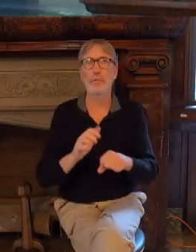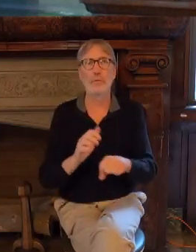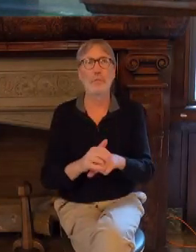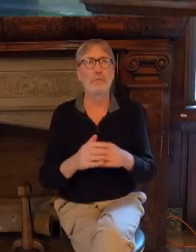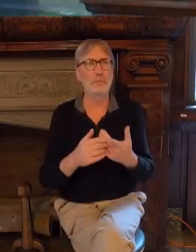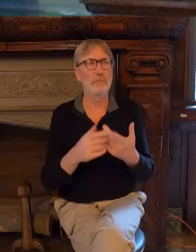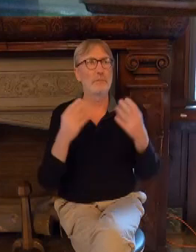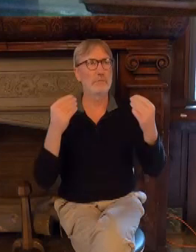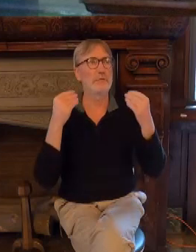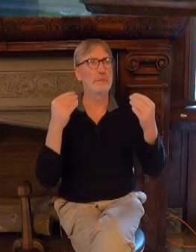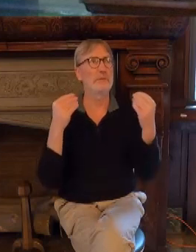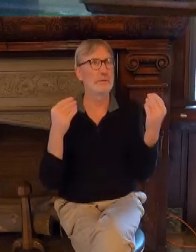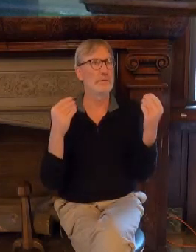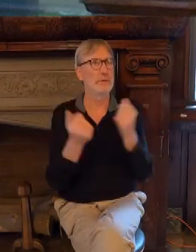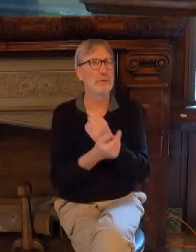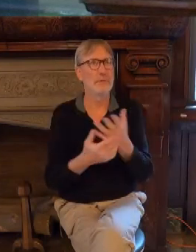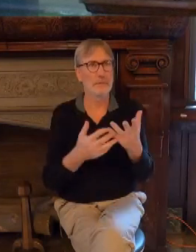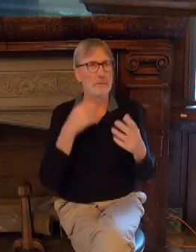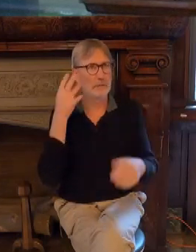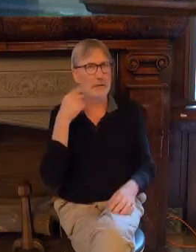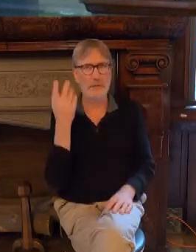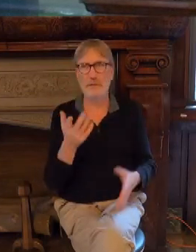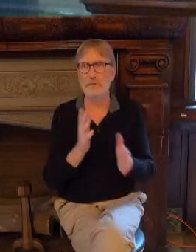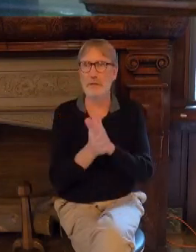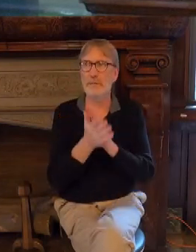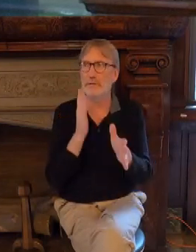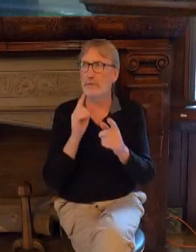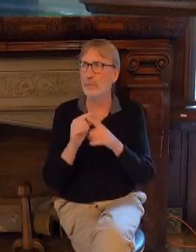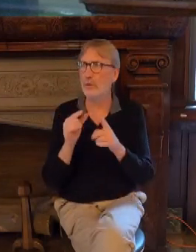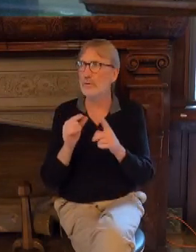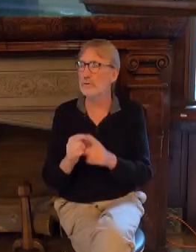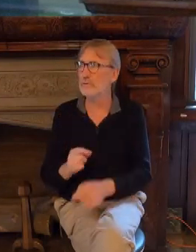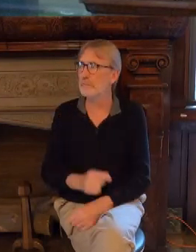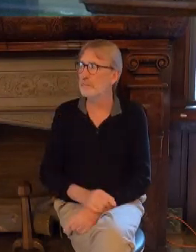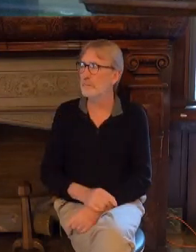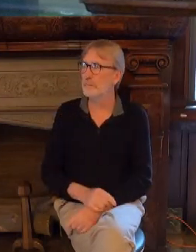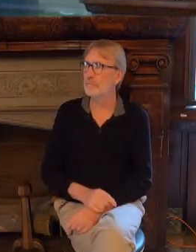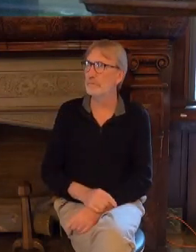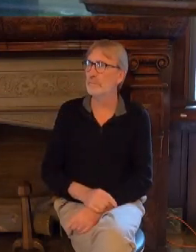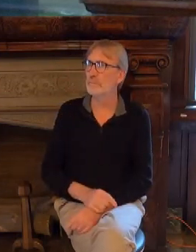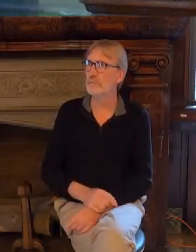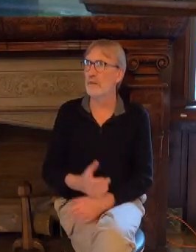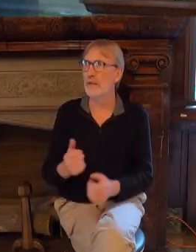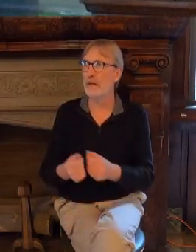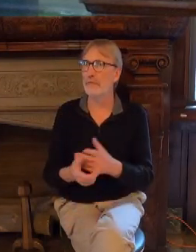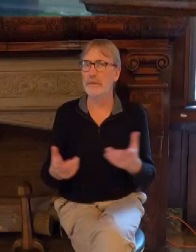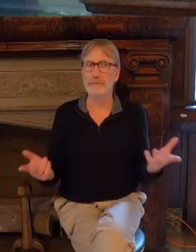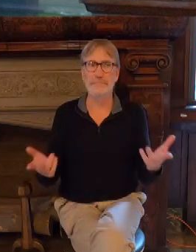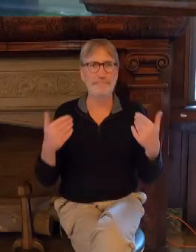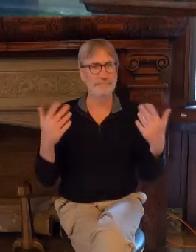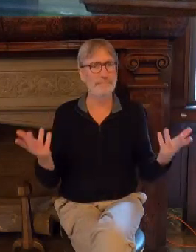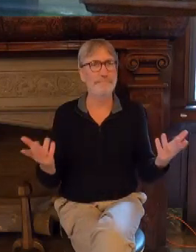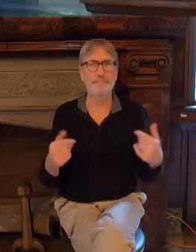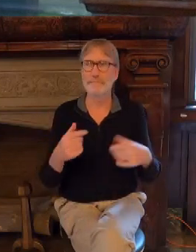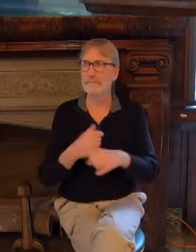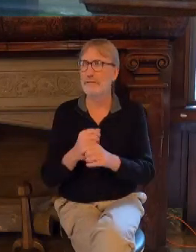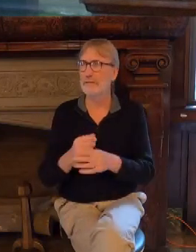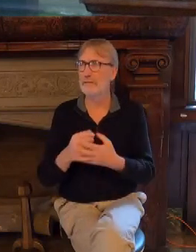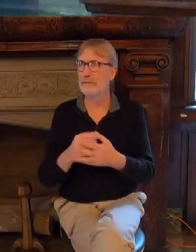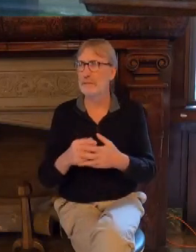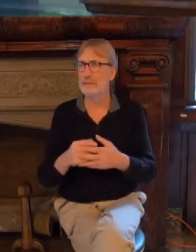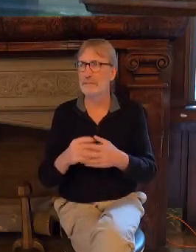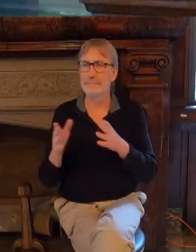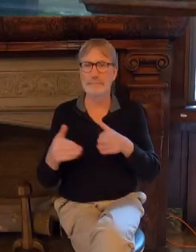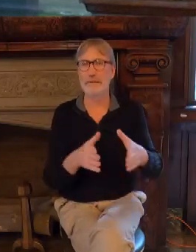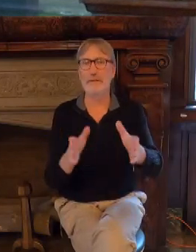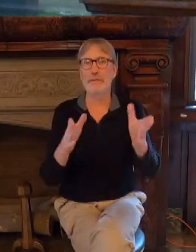for teaching us about all of these crazy traffic terms, and for everything you're doing to try to make this corridor safe for